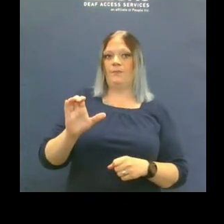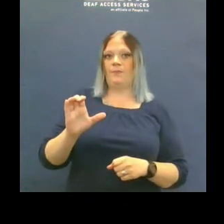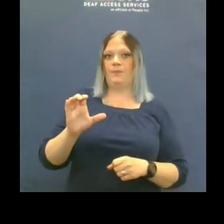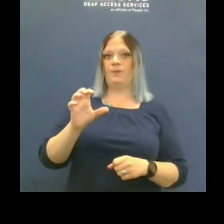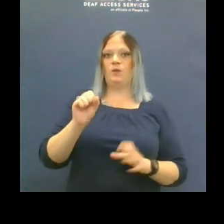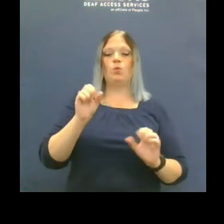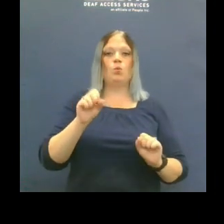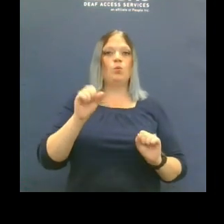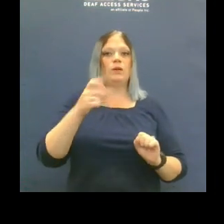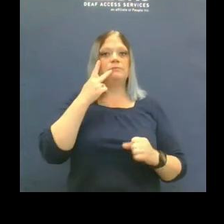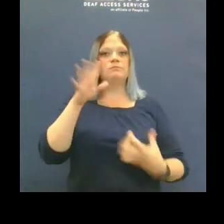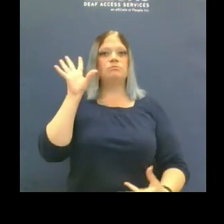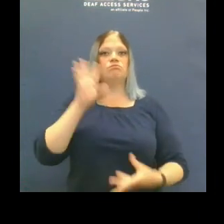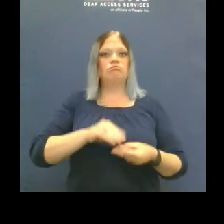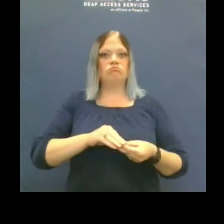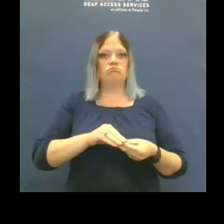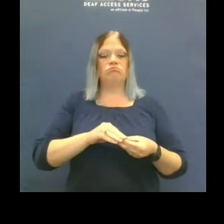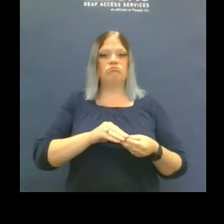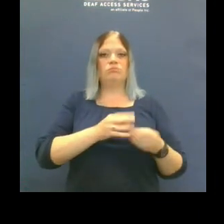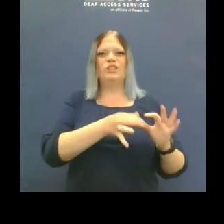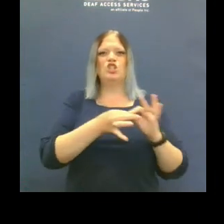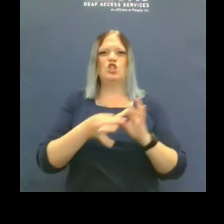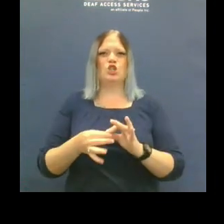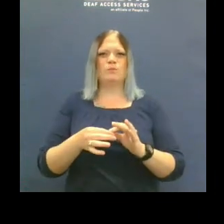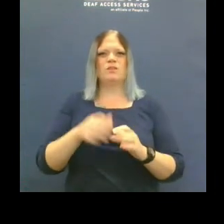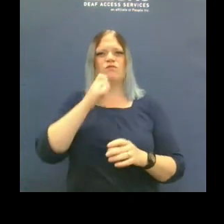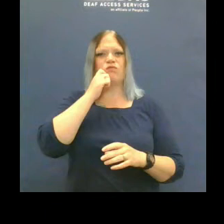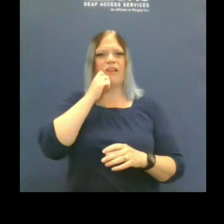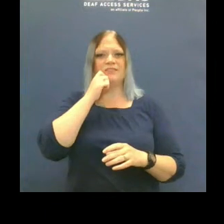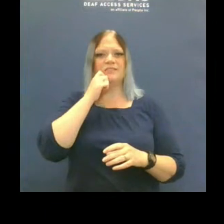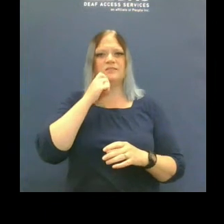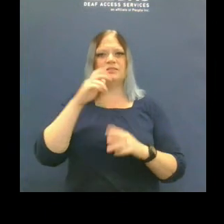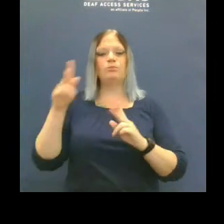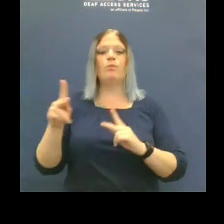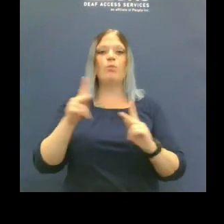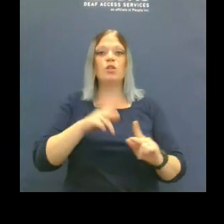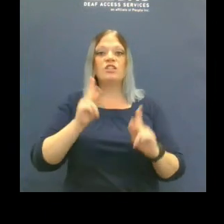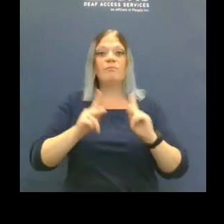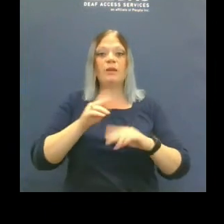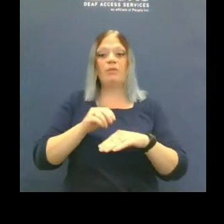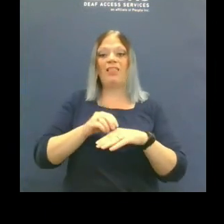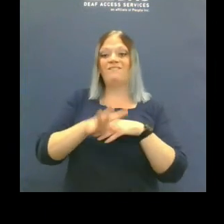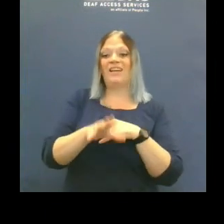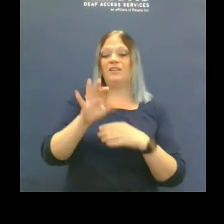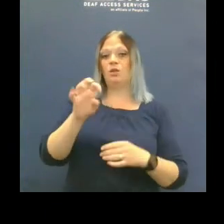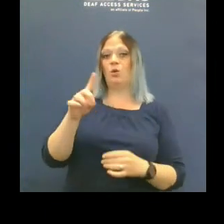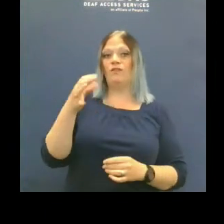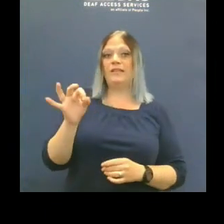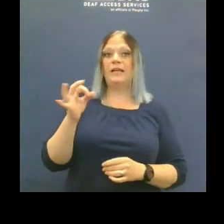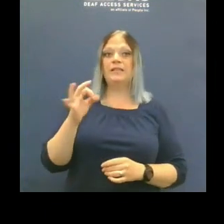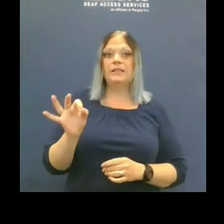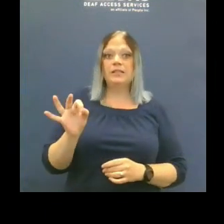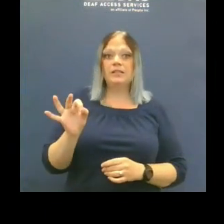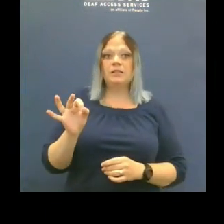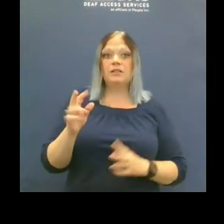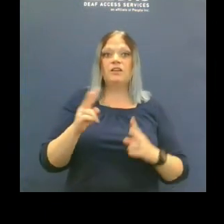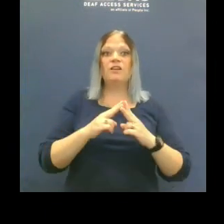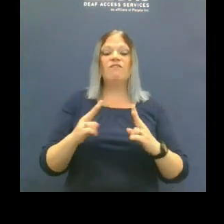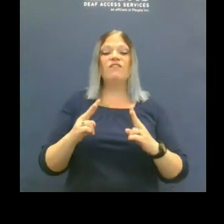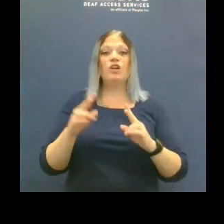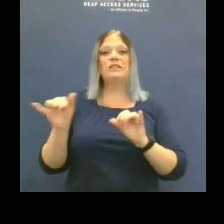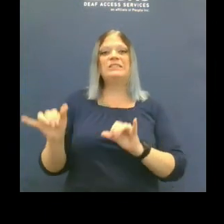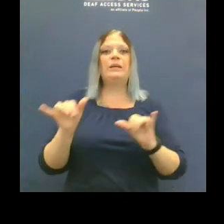that, overall, just in terms of race, that the proportion of people who've been affected by COVID-19 are very similar